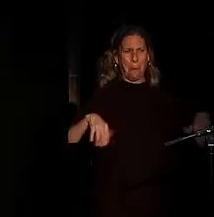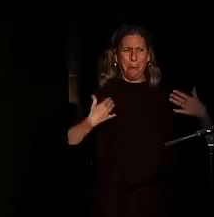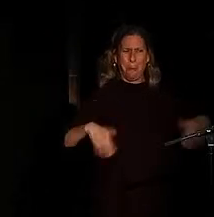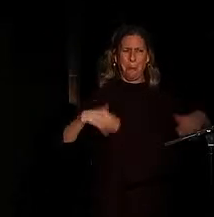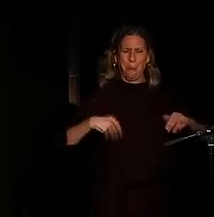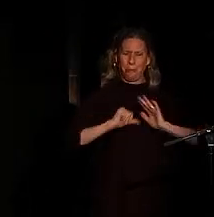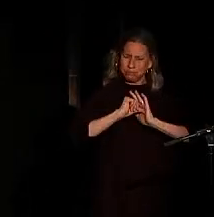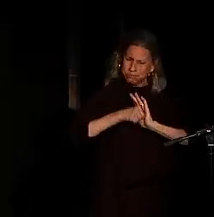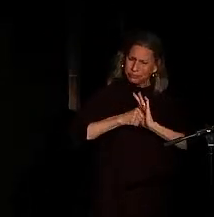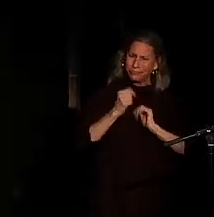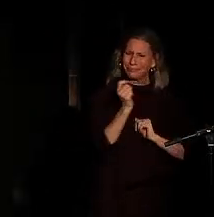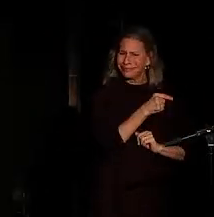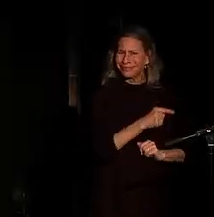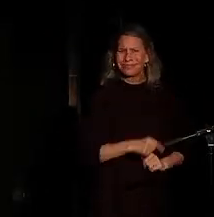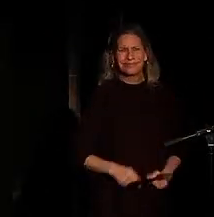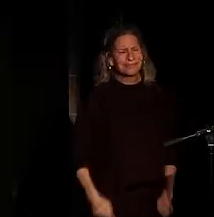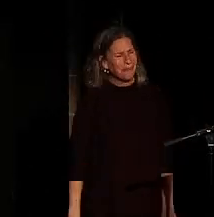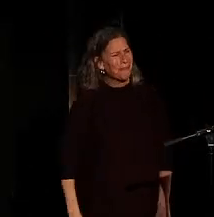Yeah. So